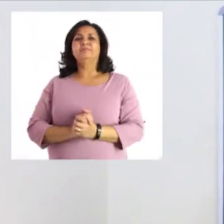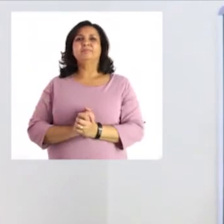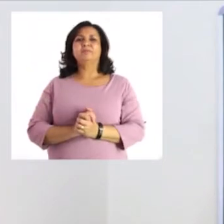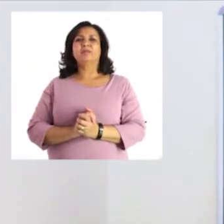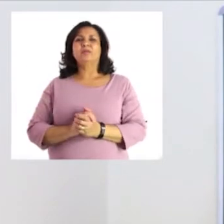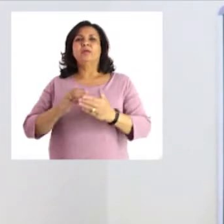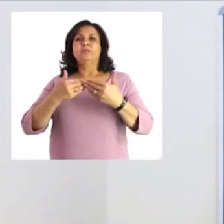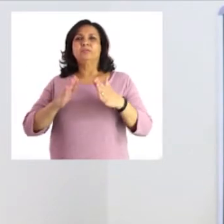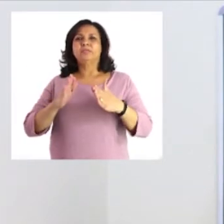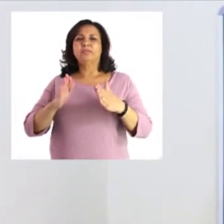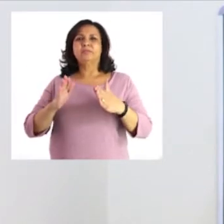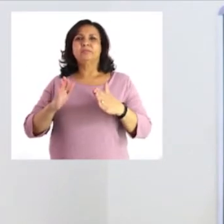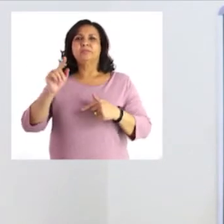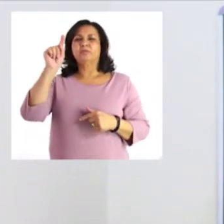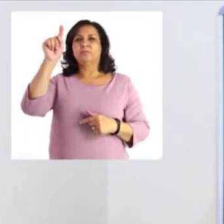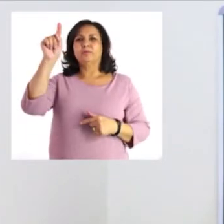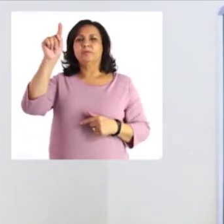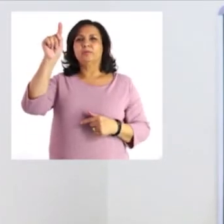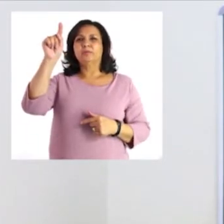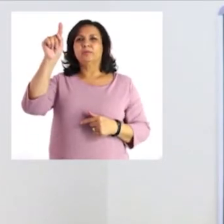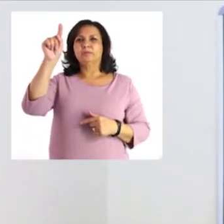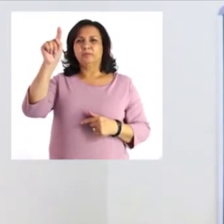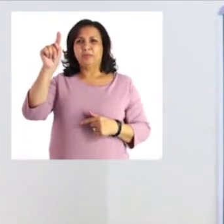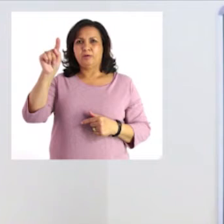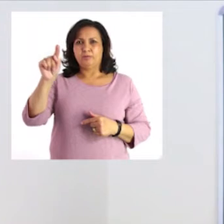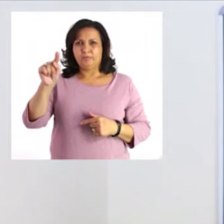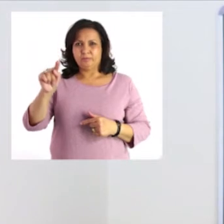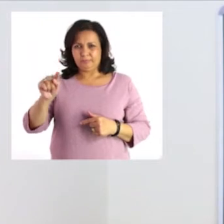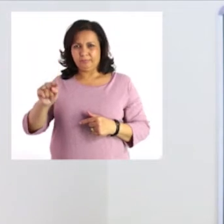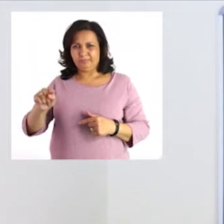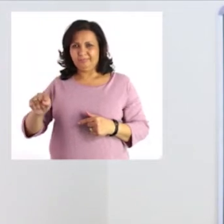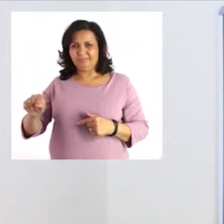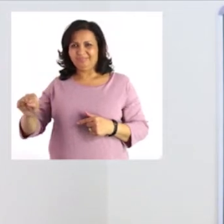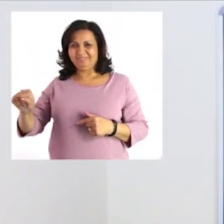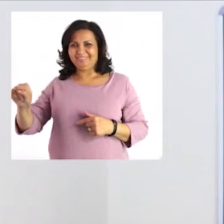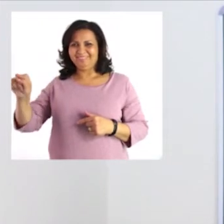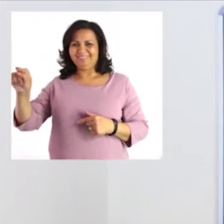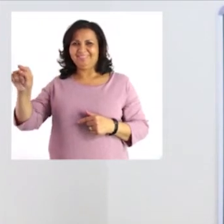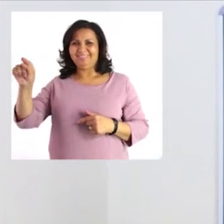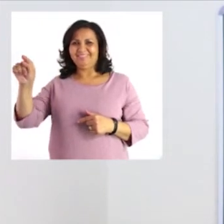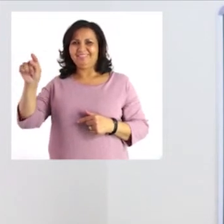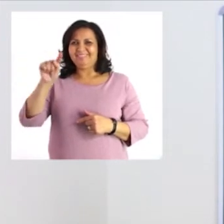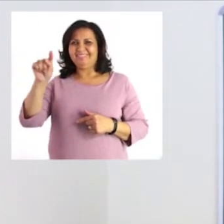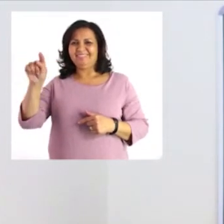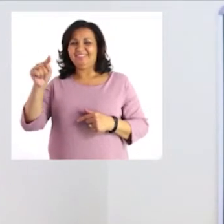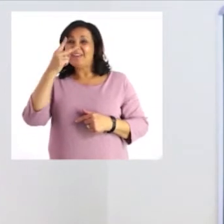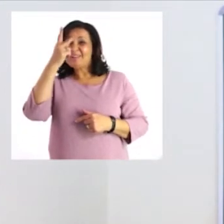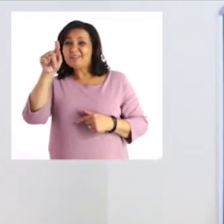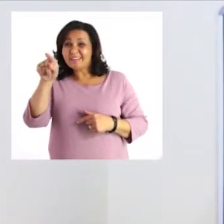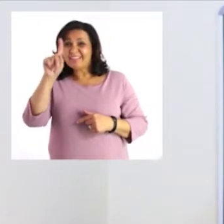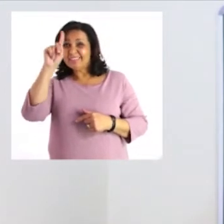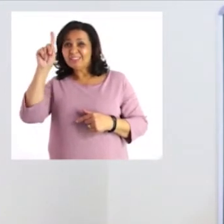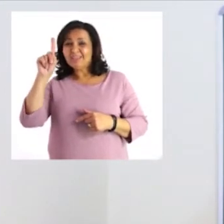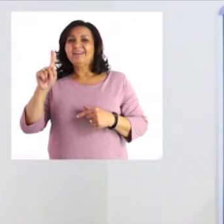We start at the top of the line. We go straight down, and just near the ground, we give him a kick,